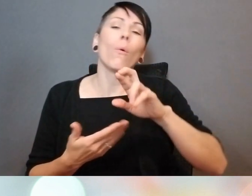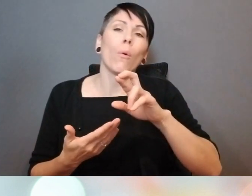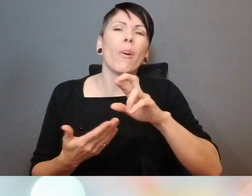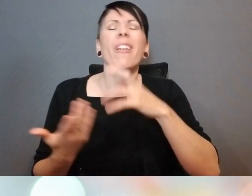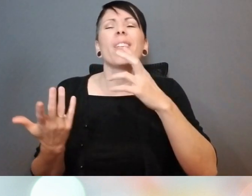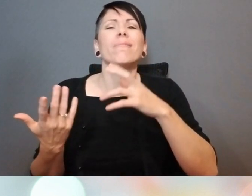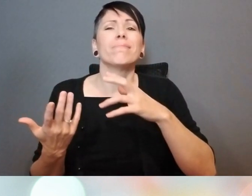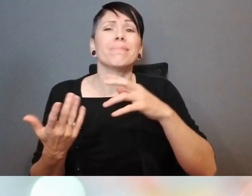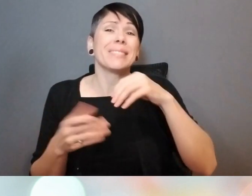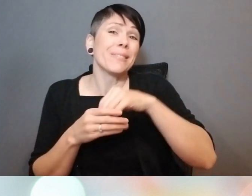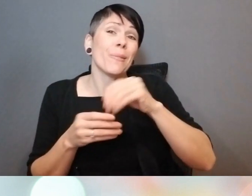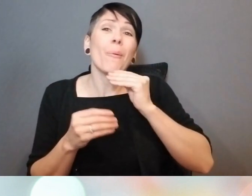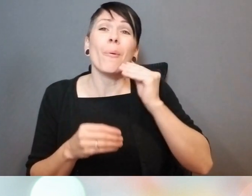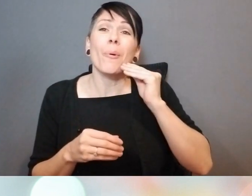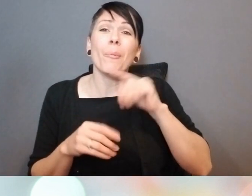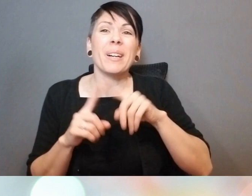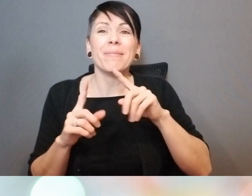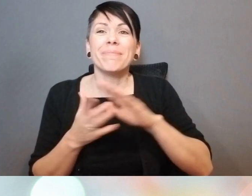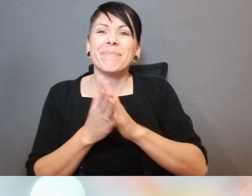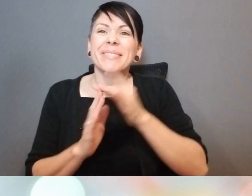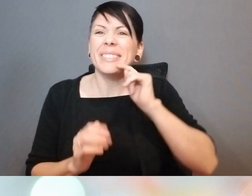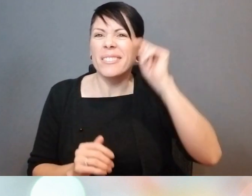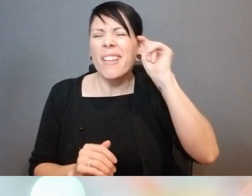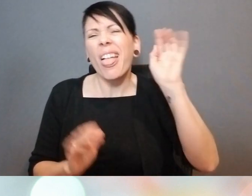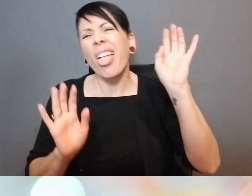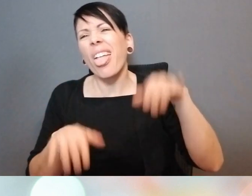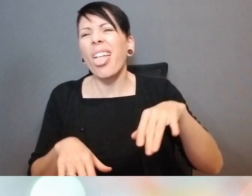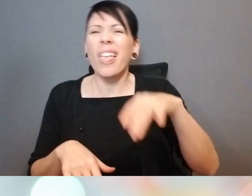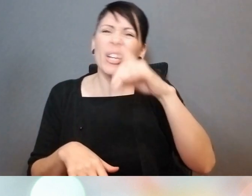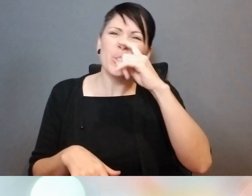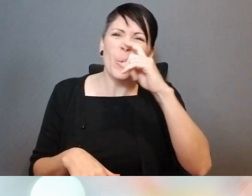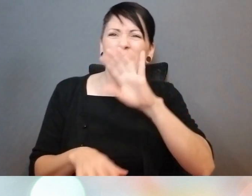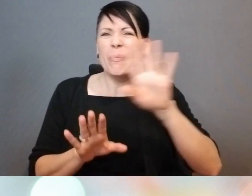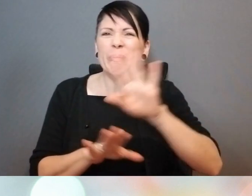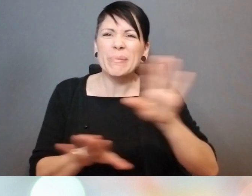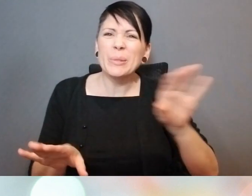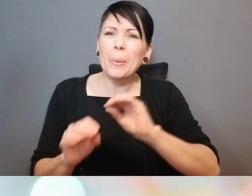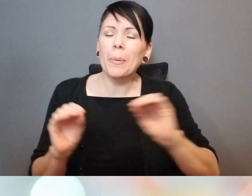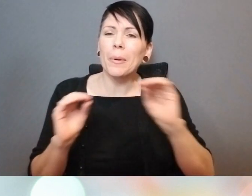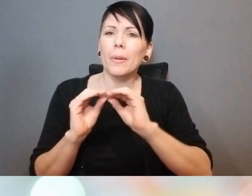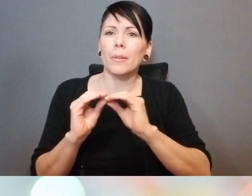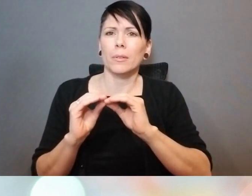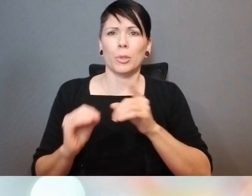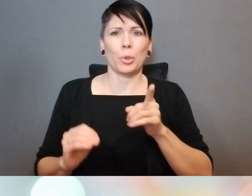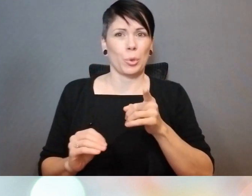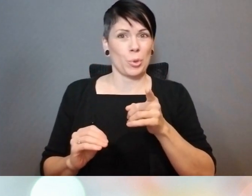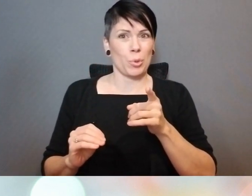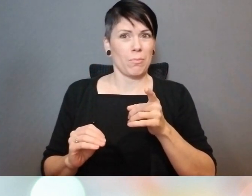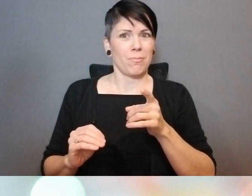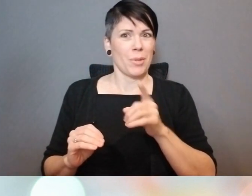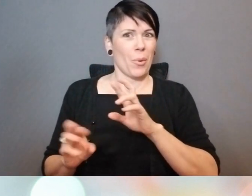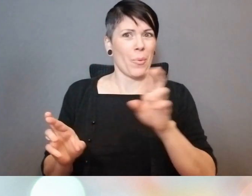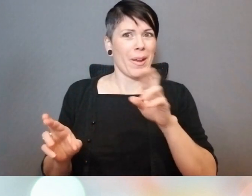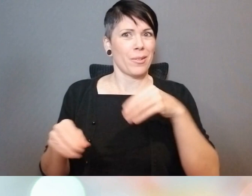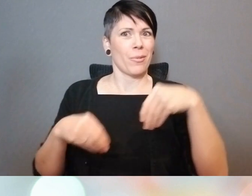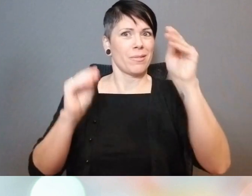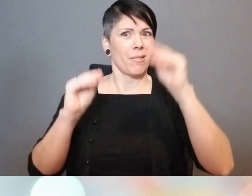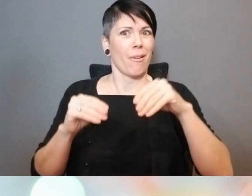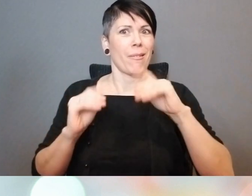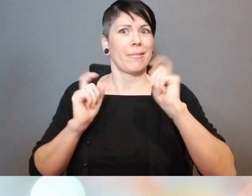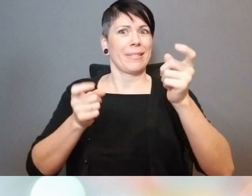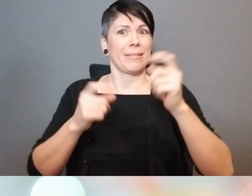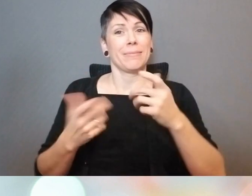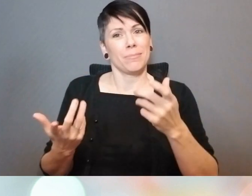dolls, at least for now, and you want to hold them back. Or maybe you do some reselling and you need to easily know what you have and where it is.